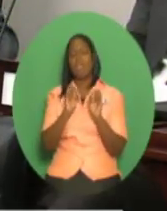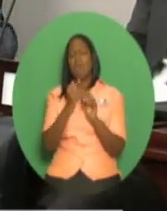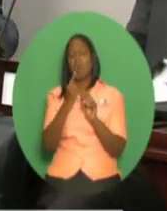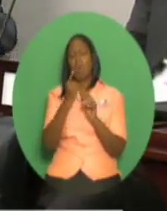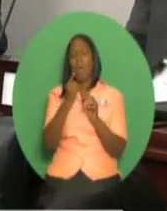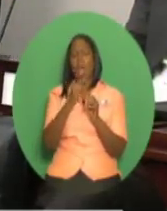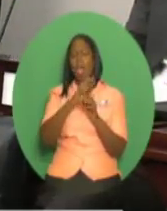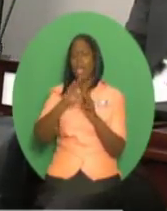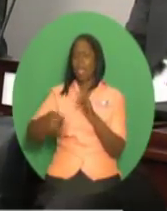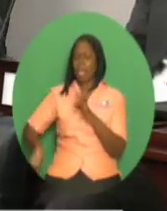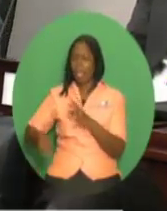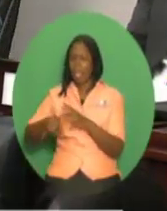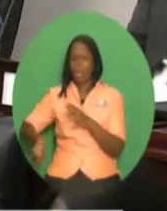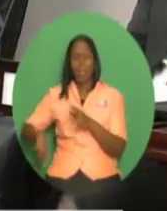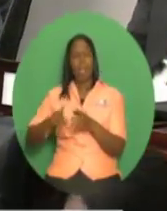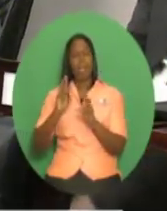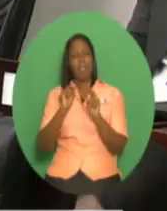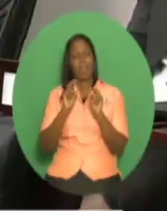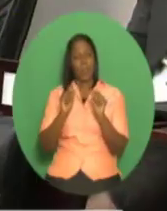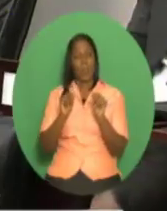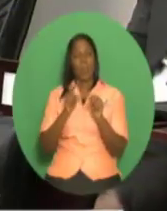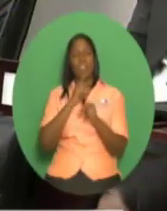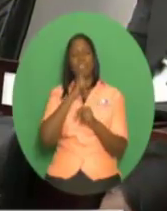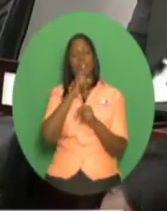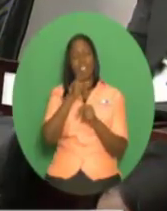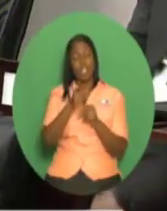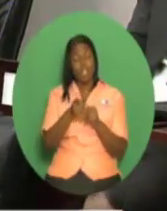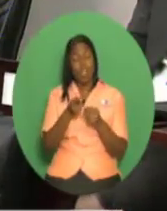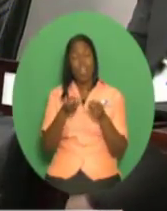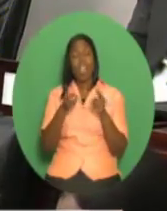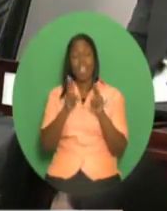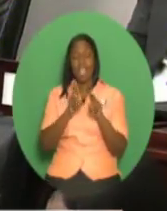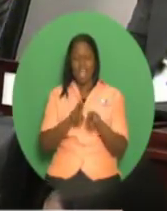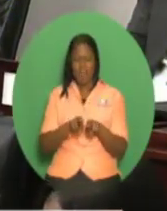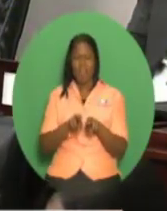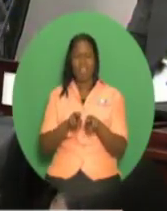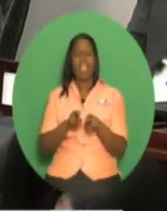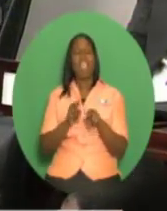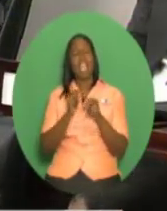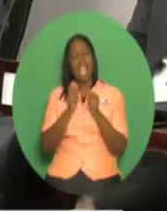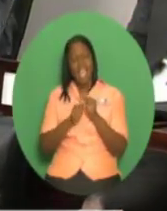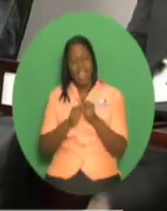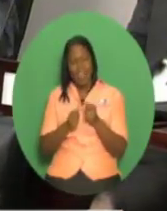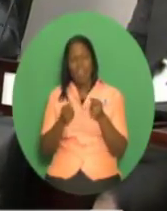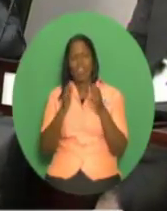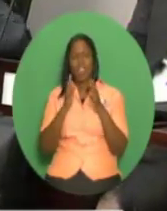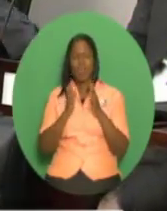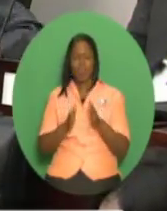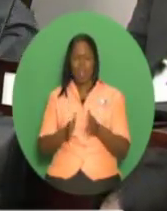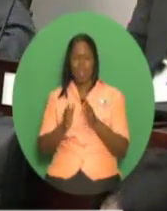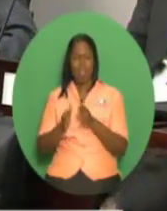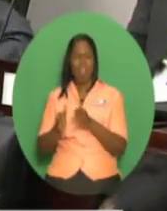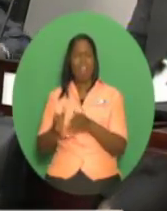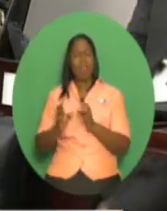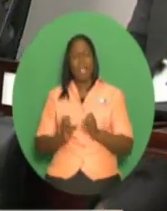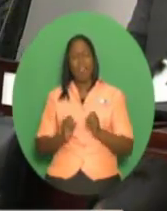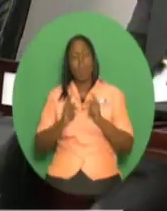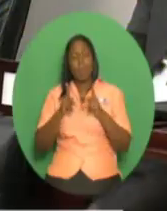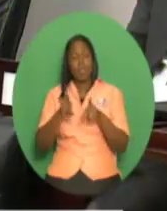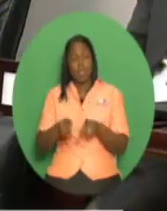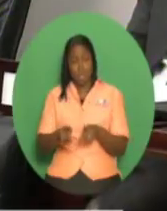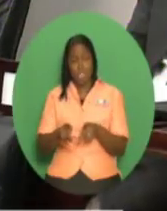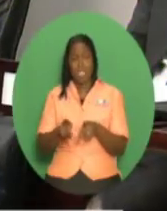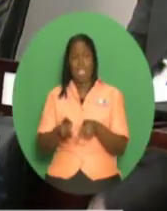behind, and to ensure that everyone has the opportunity or access to this quality education that